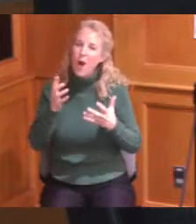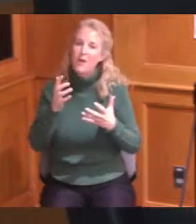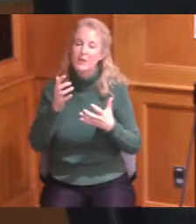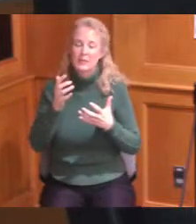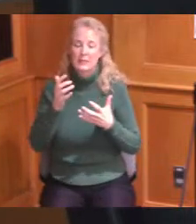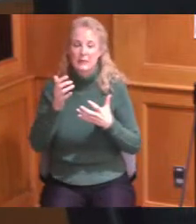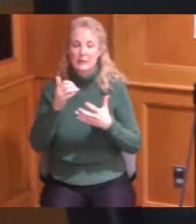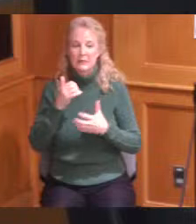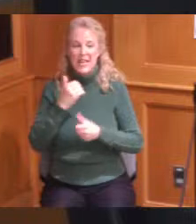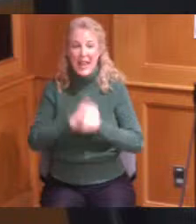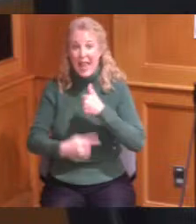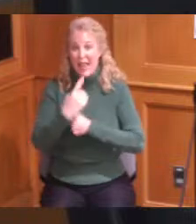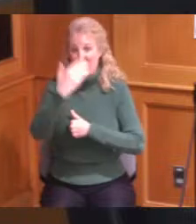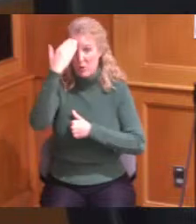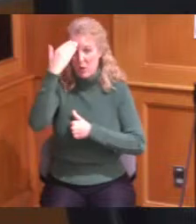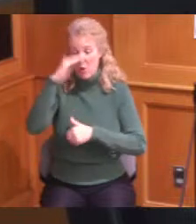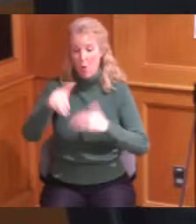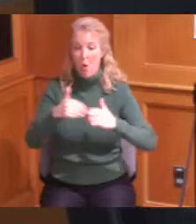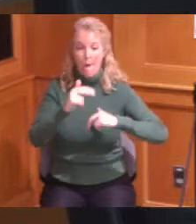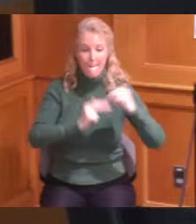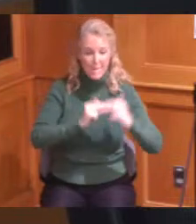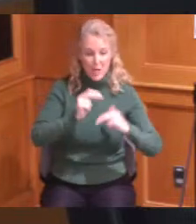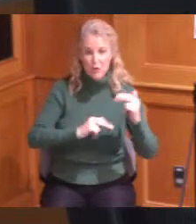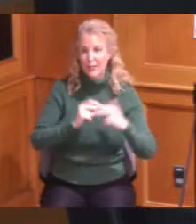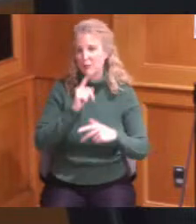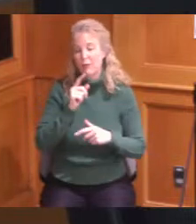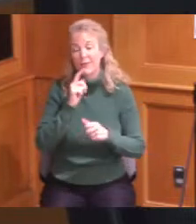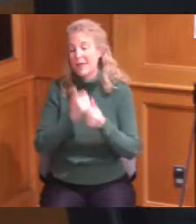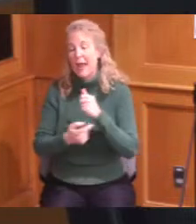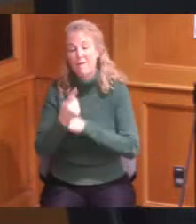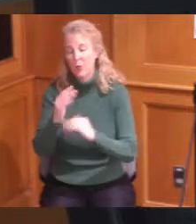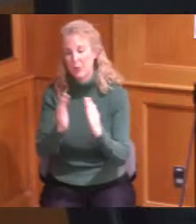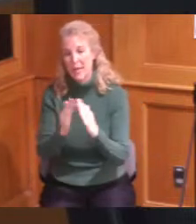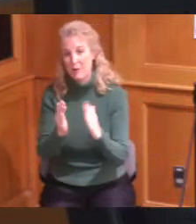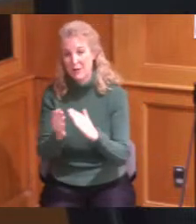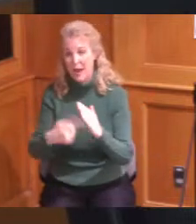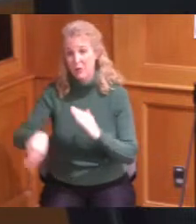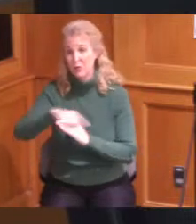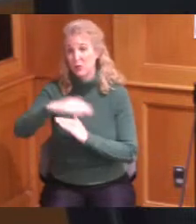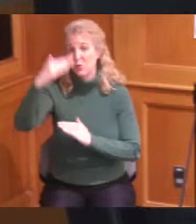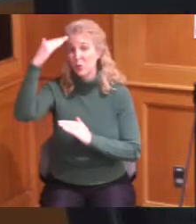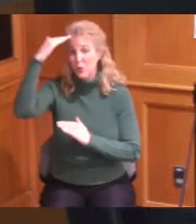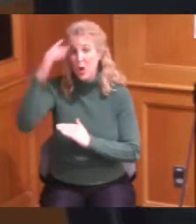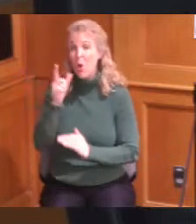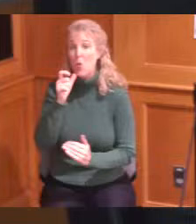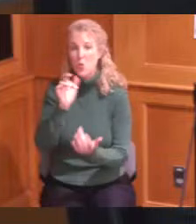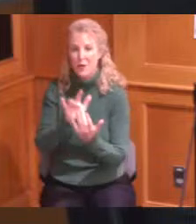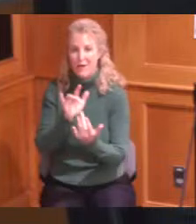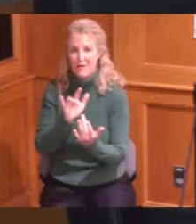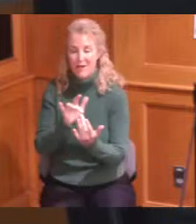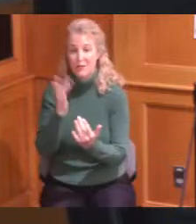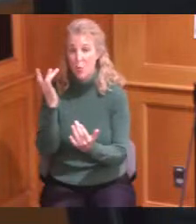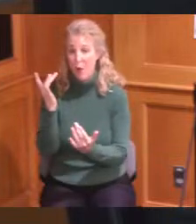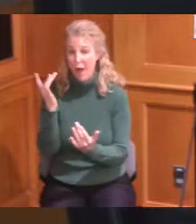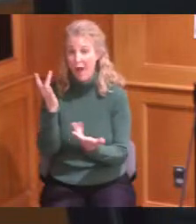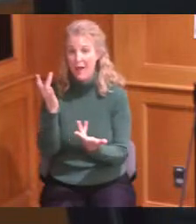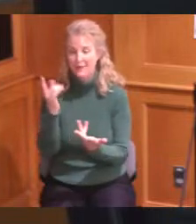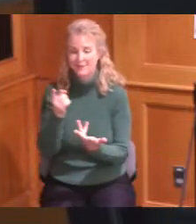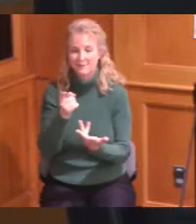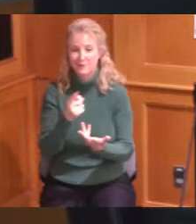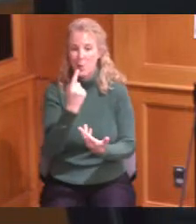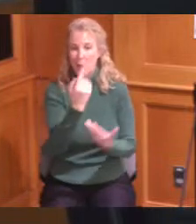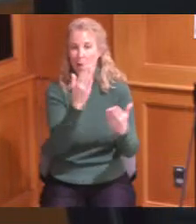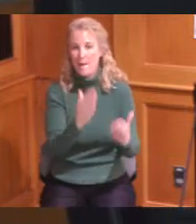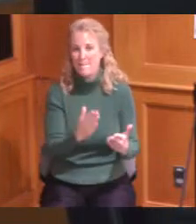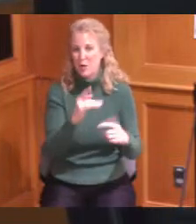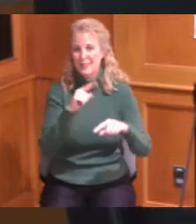everybody that works in all of our buildings, and all the other buildings for that matter, know who the contact person is, because you can't be everywhere at one